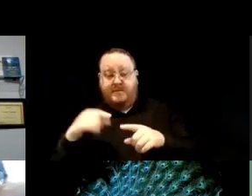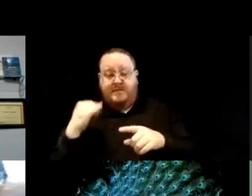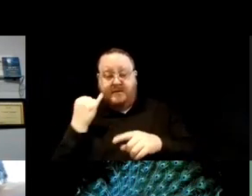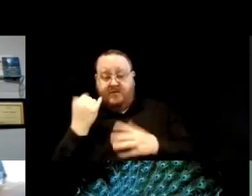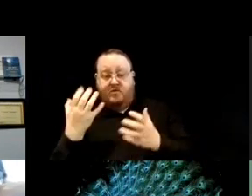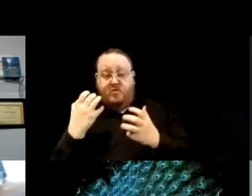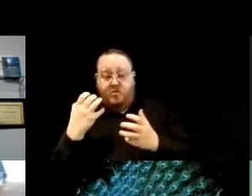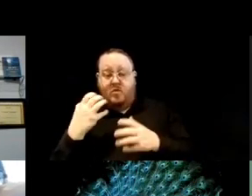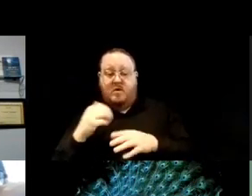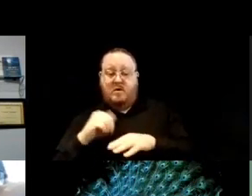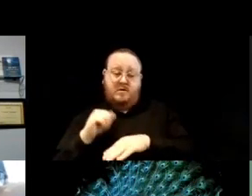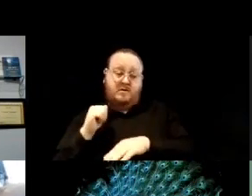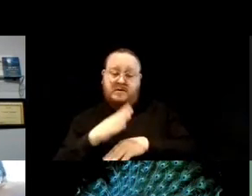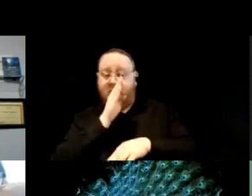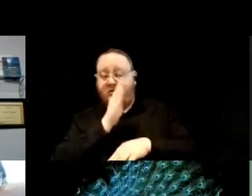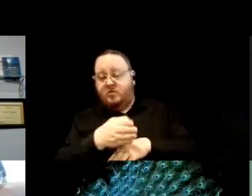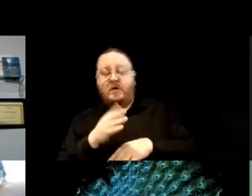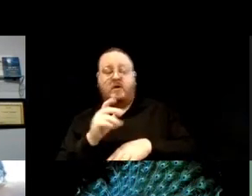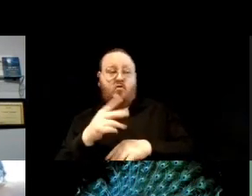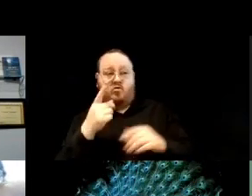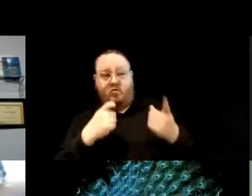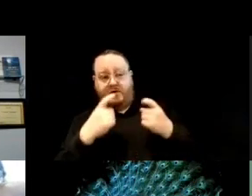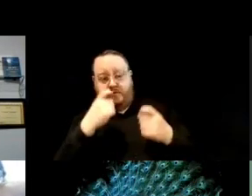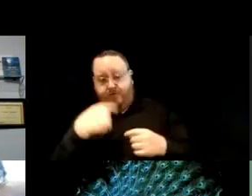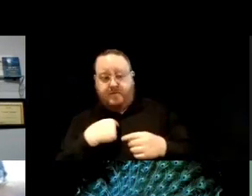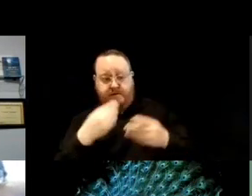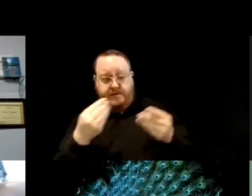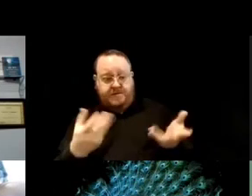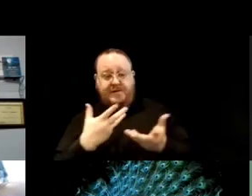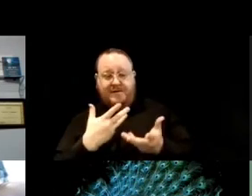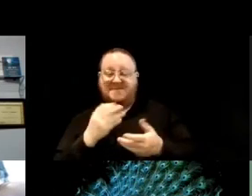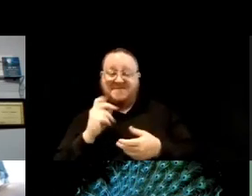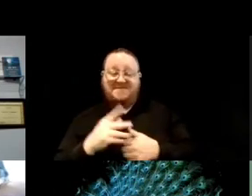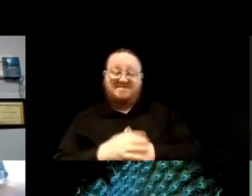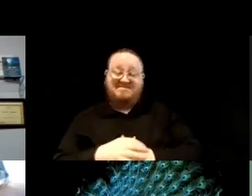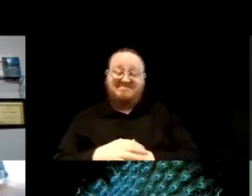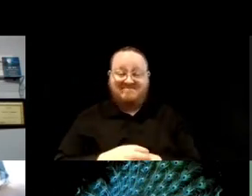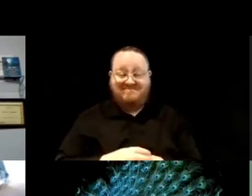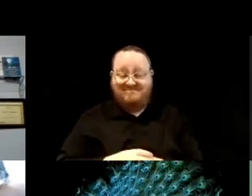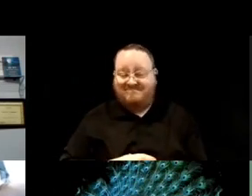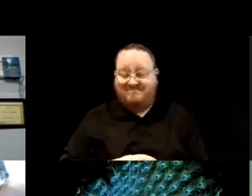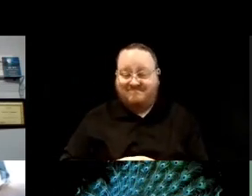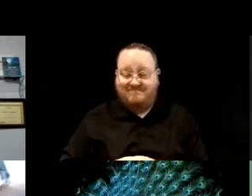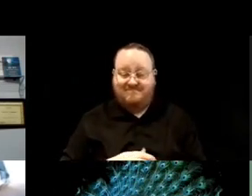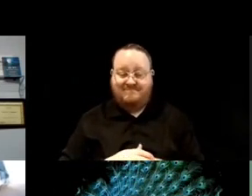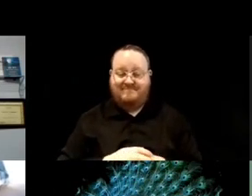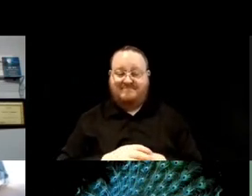to them or has any questions, go ahead and shoot me an email.